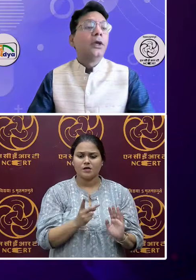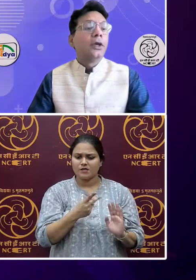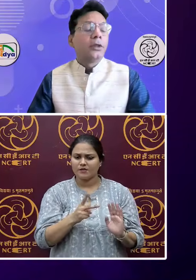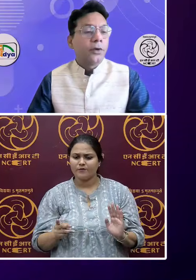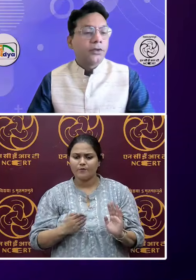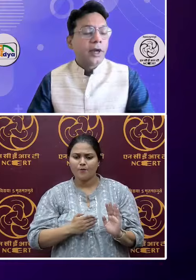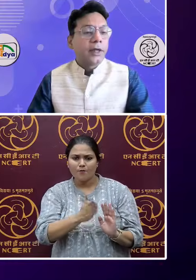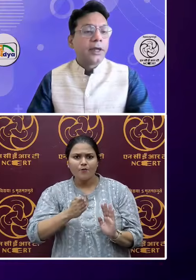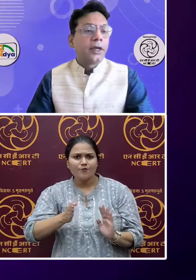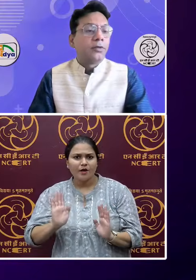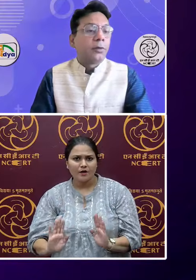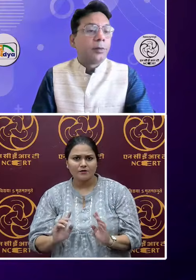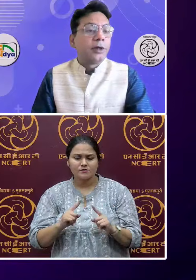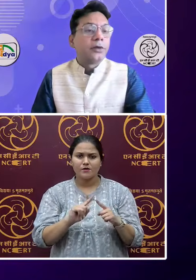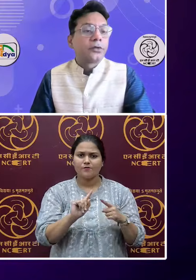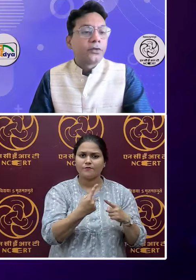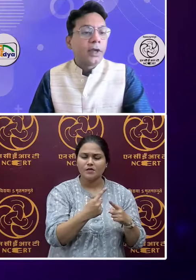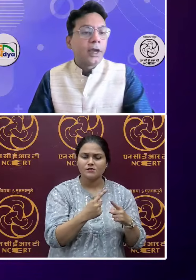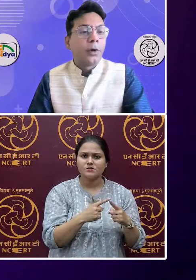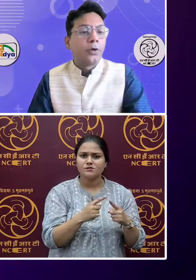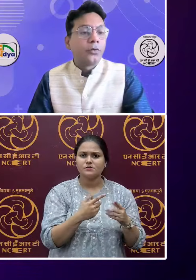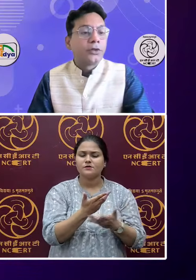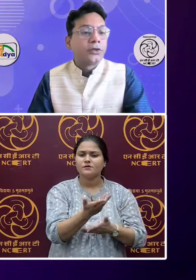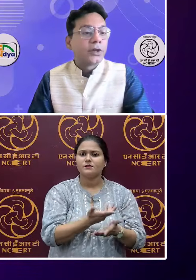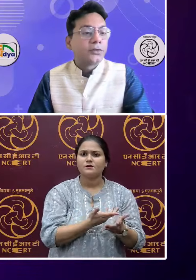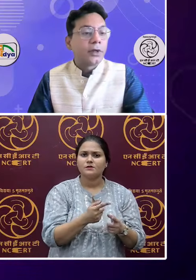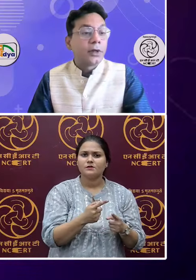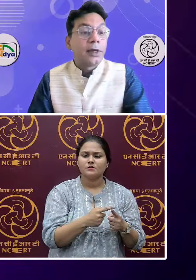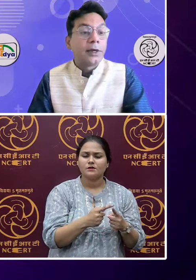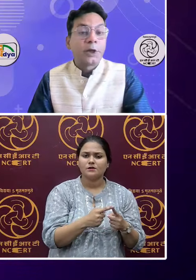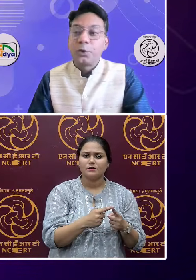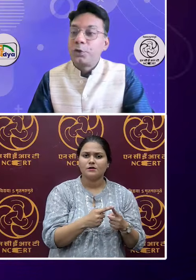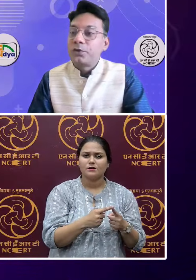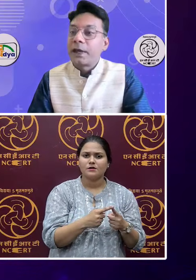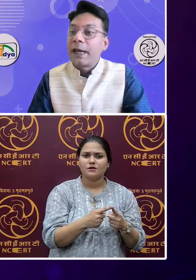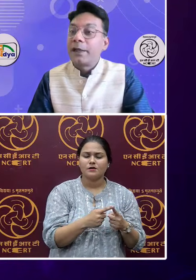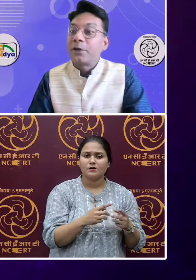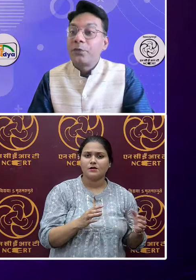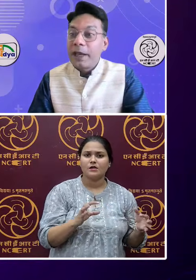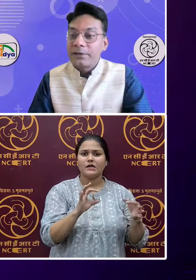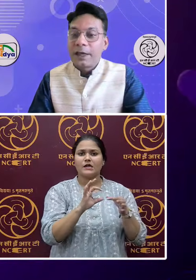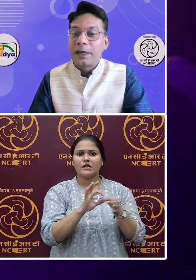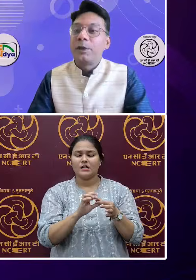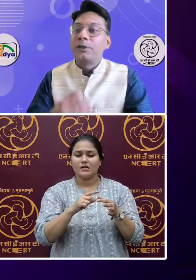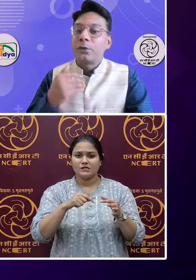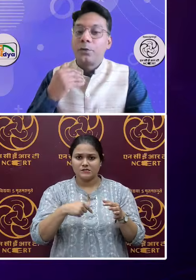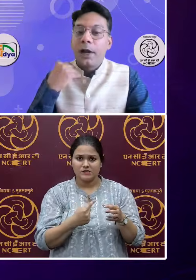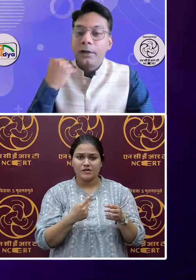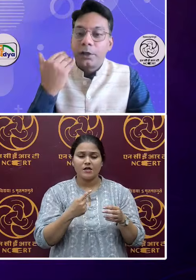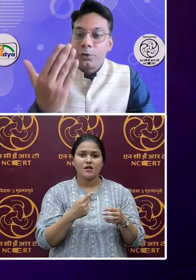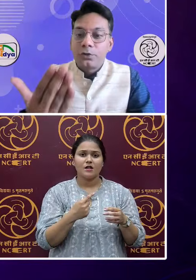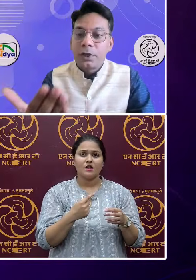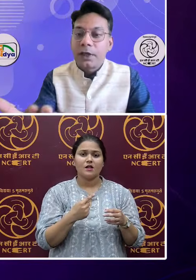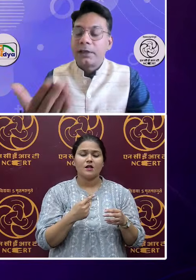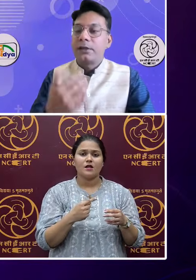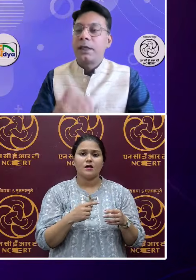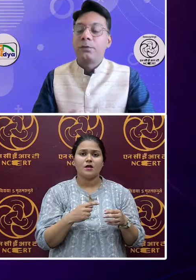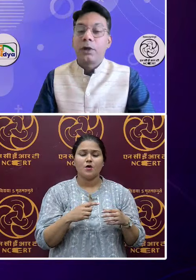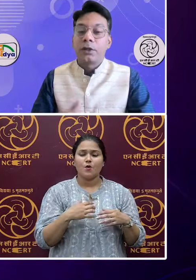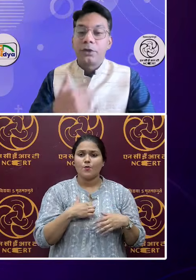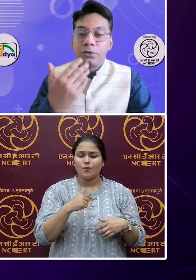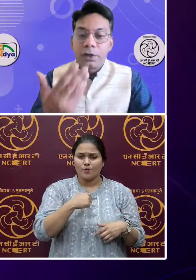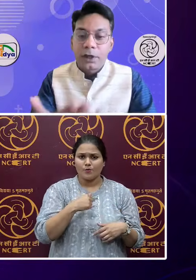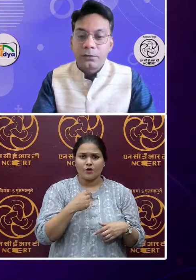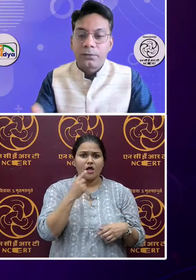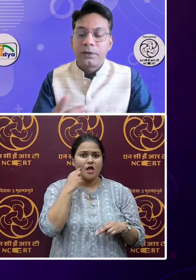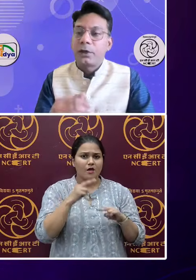categories. The first category we will be discussing about features related to user interface. It means what the user is seeing,